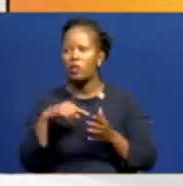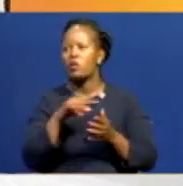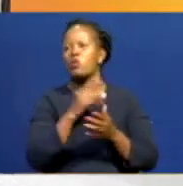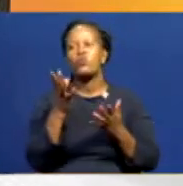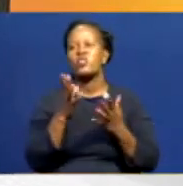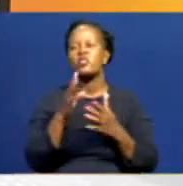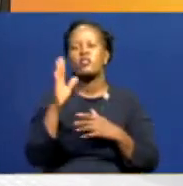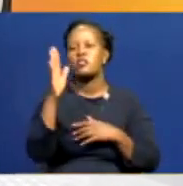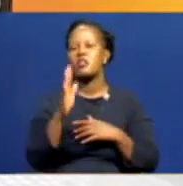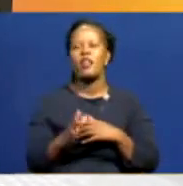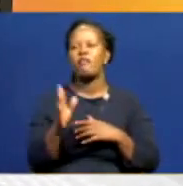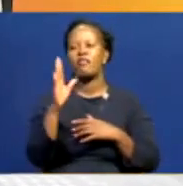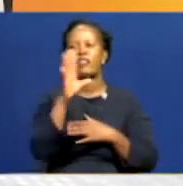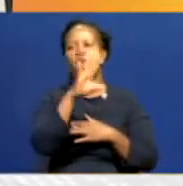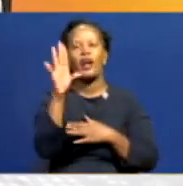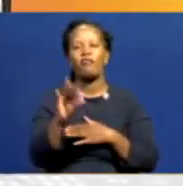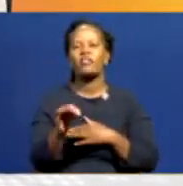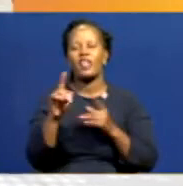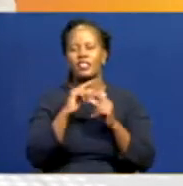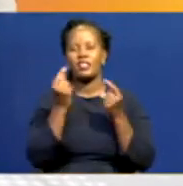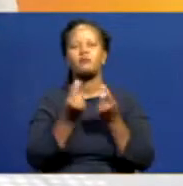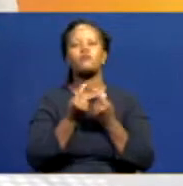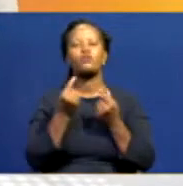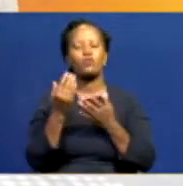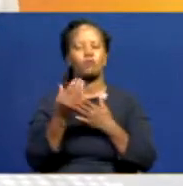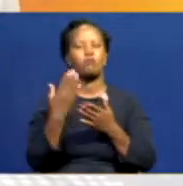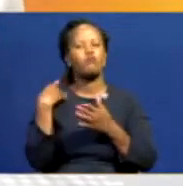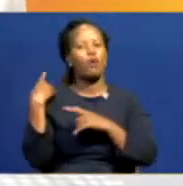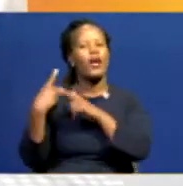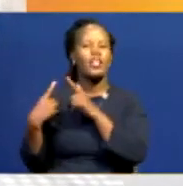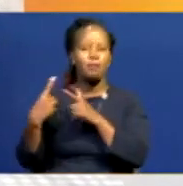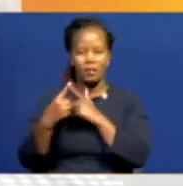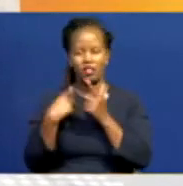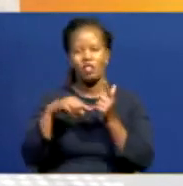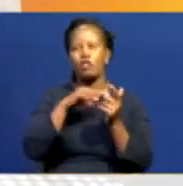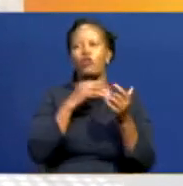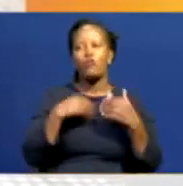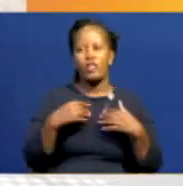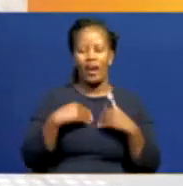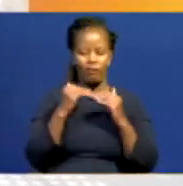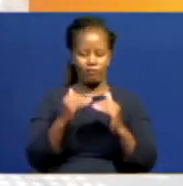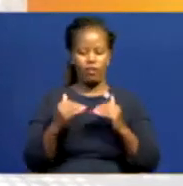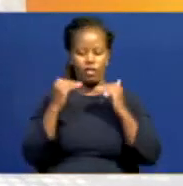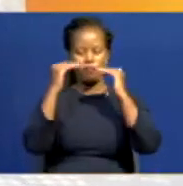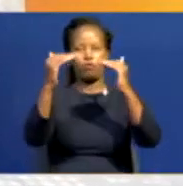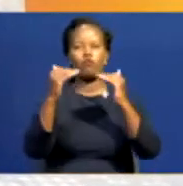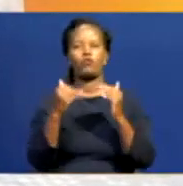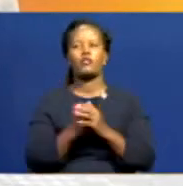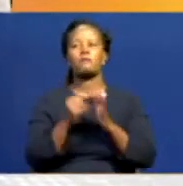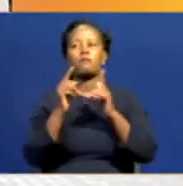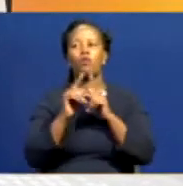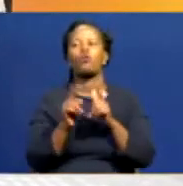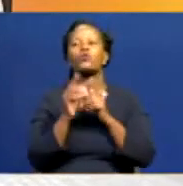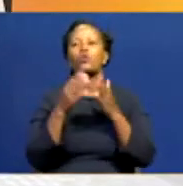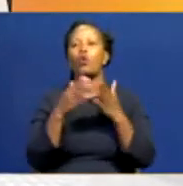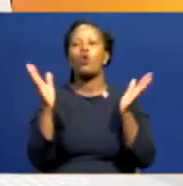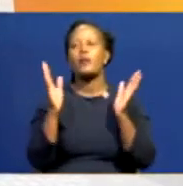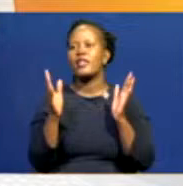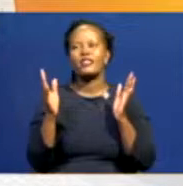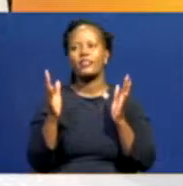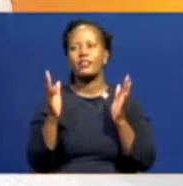that we used to see. Mm-hmm. I think we've upgraded. Mm-hmm. If you looked at even the opener, Cote d'Ivoire, I